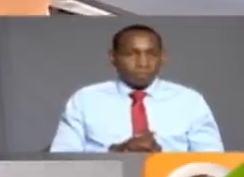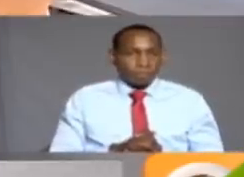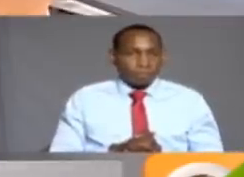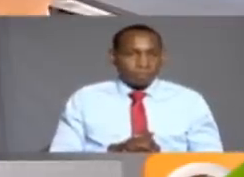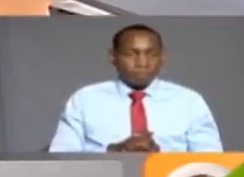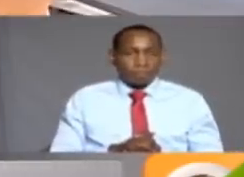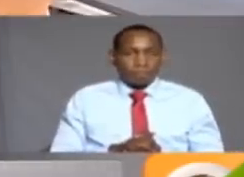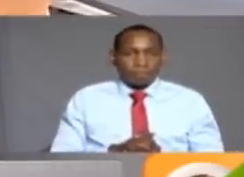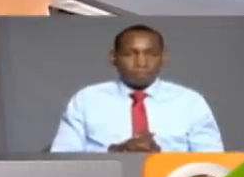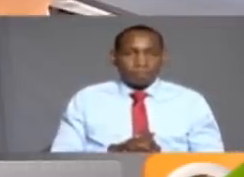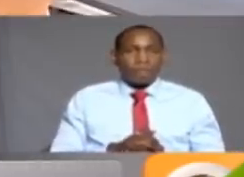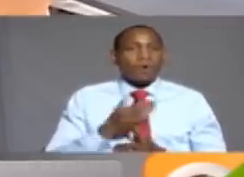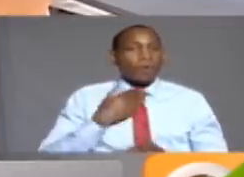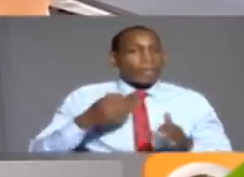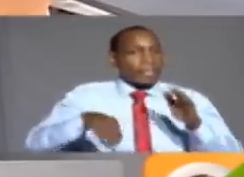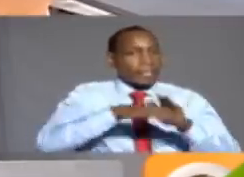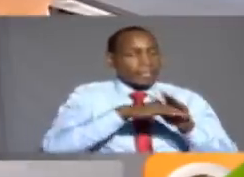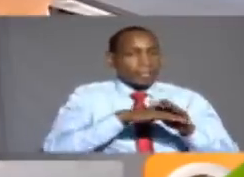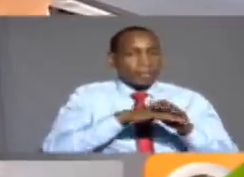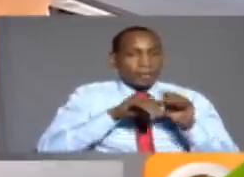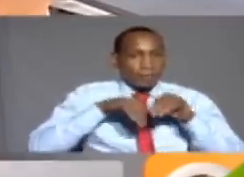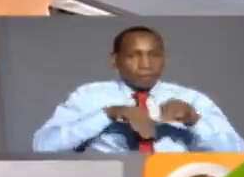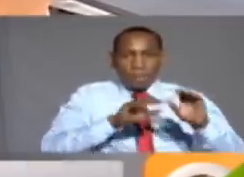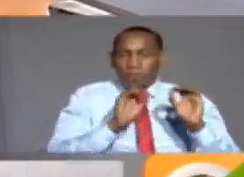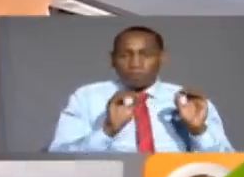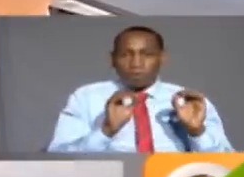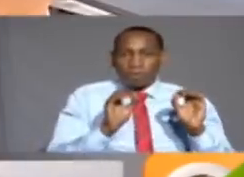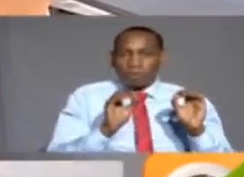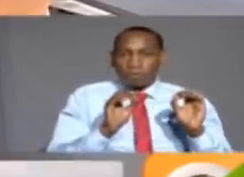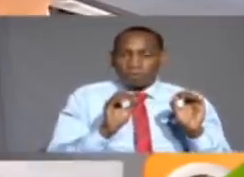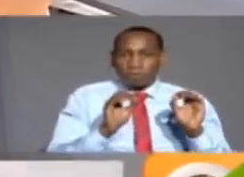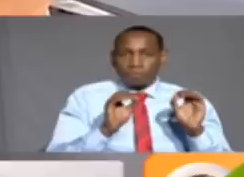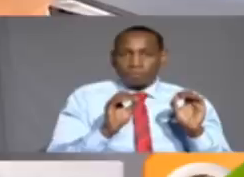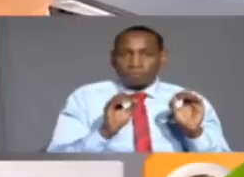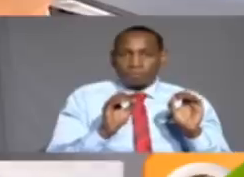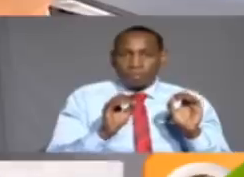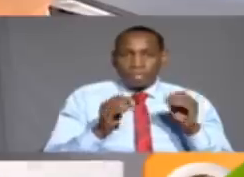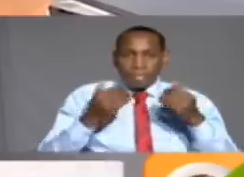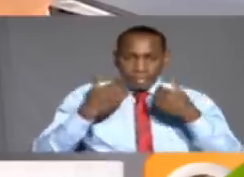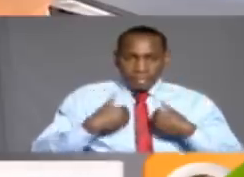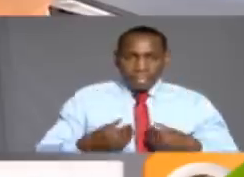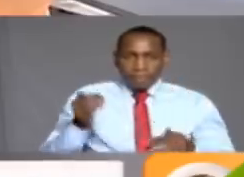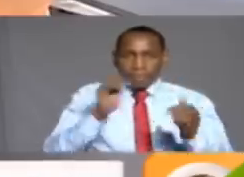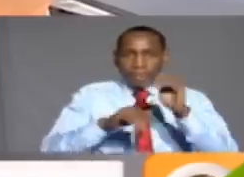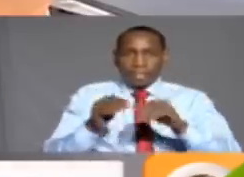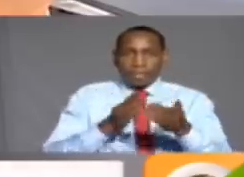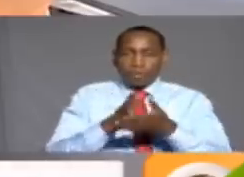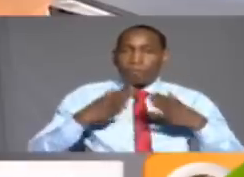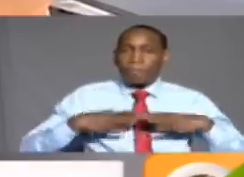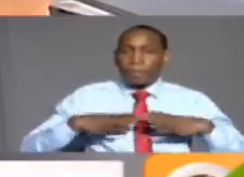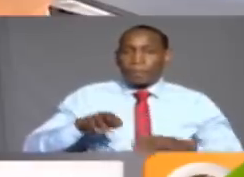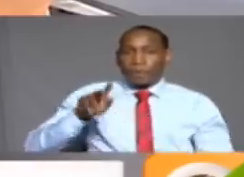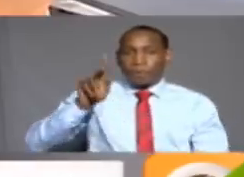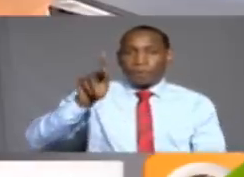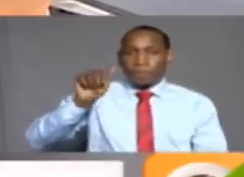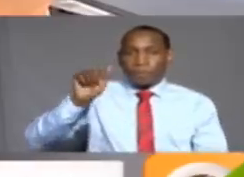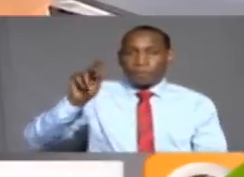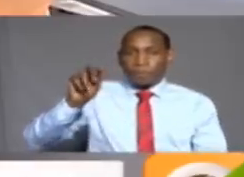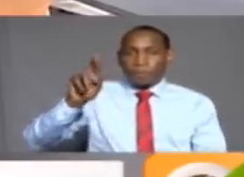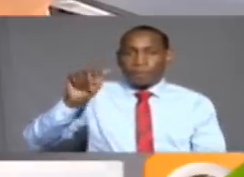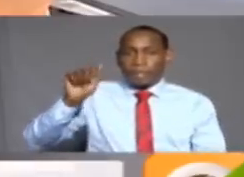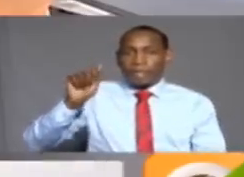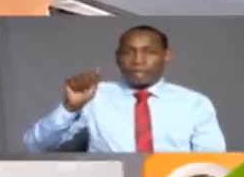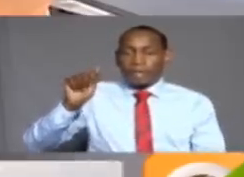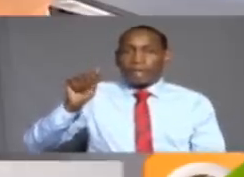out to crash for not towing the line. Who want me out? Majority, they proposed you know, that I was elected by the people of Kandara. You want to remove